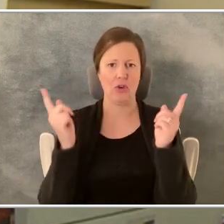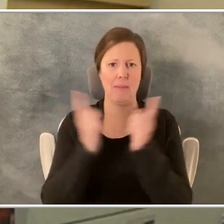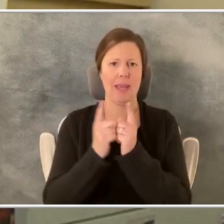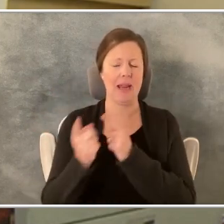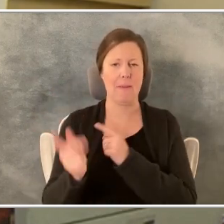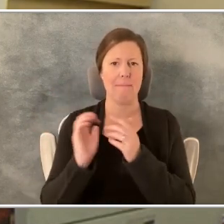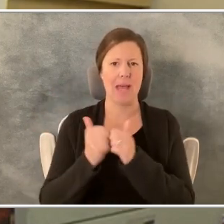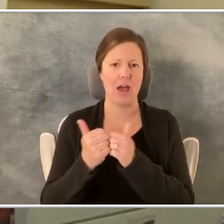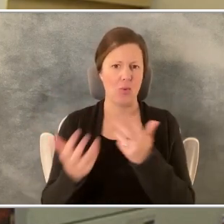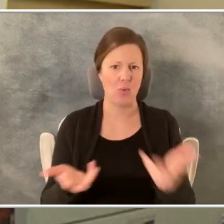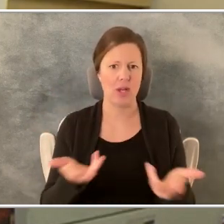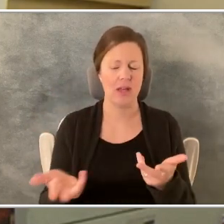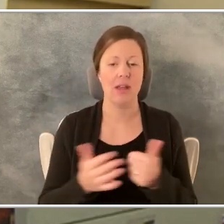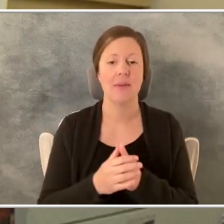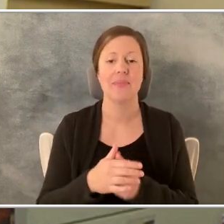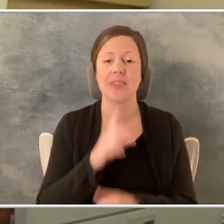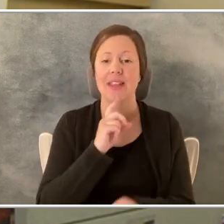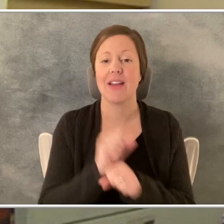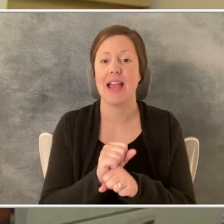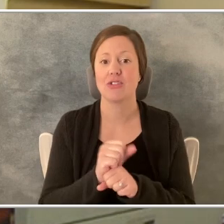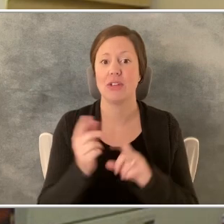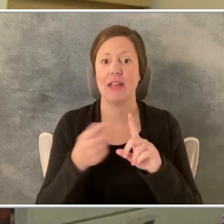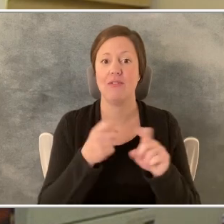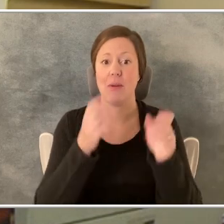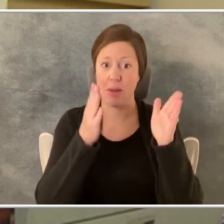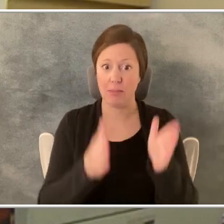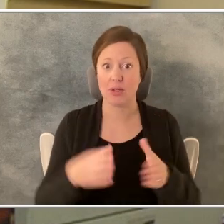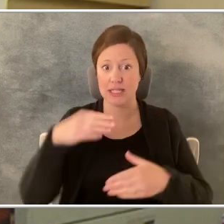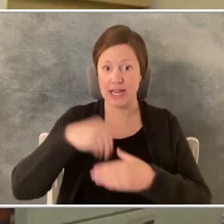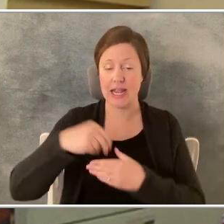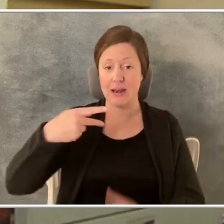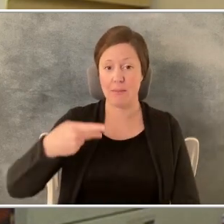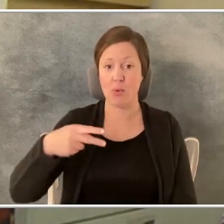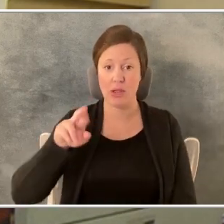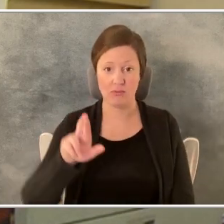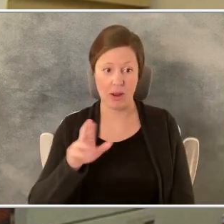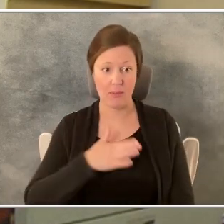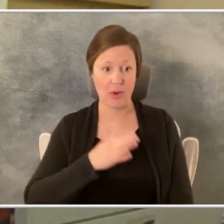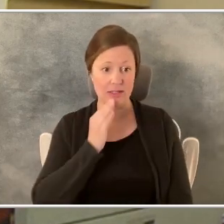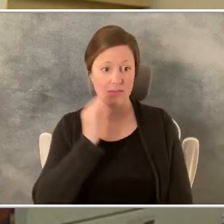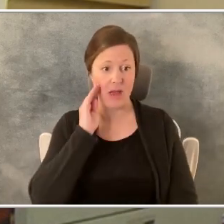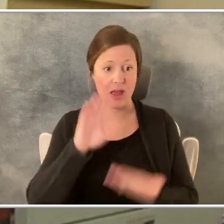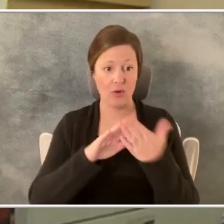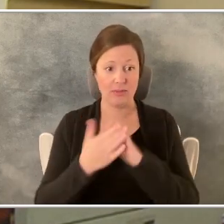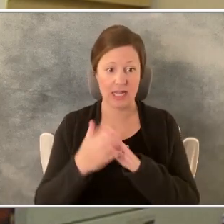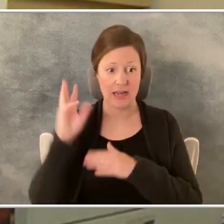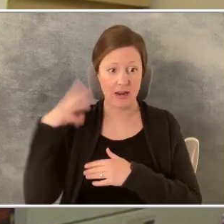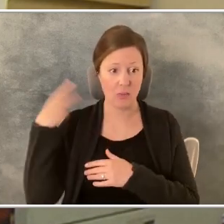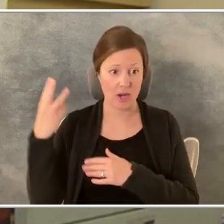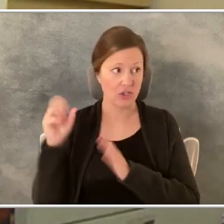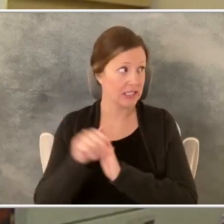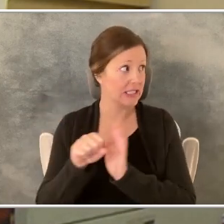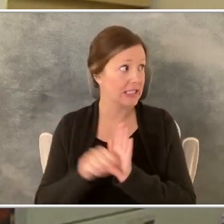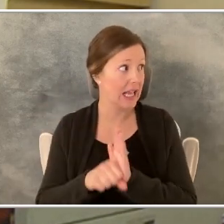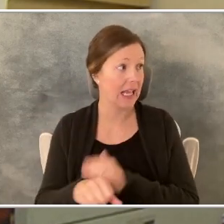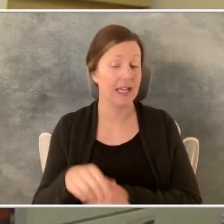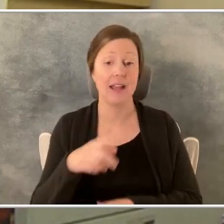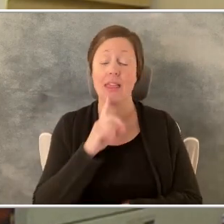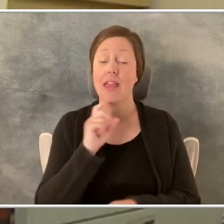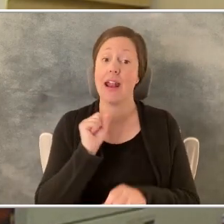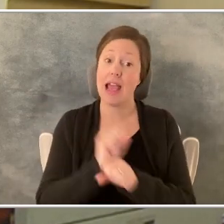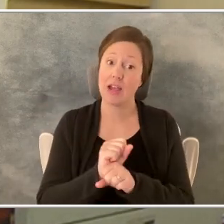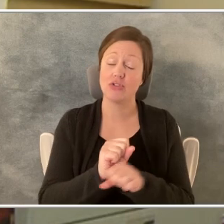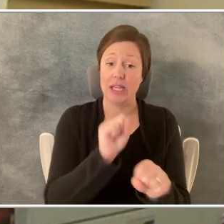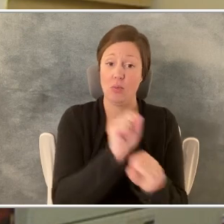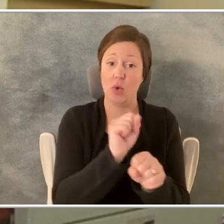and it was actually through a person in Point Roberts, my hometown, and below the 49th parallel there, that actually served with